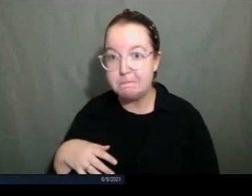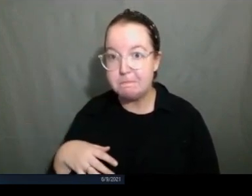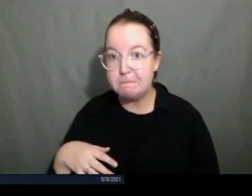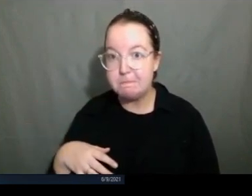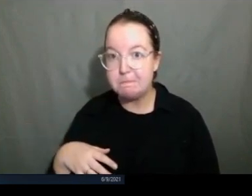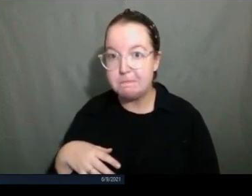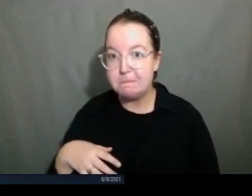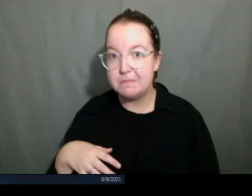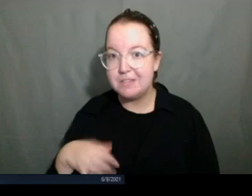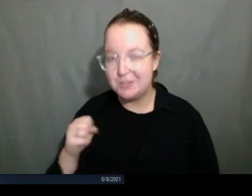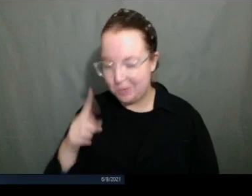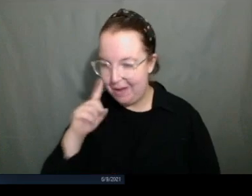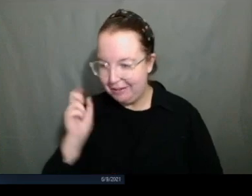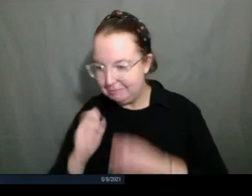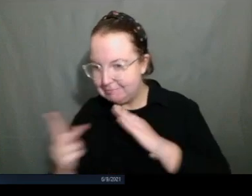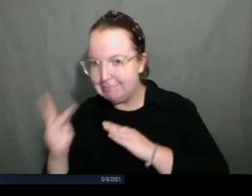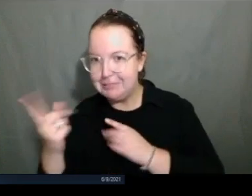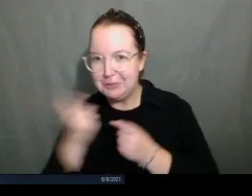I'm going to get.